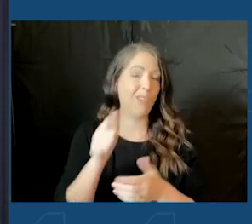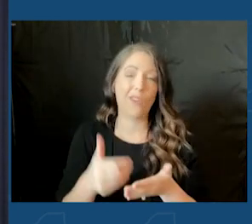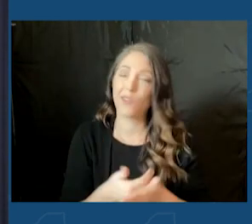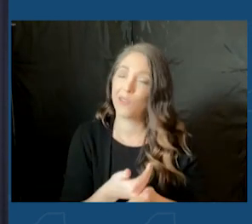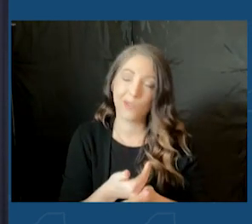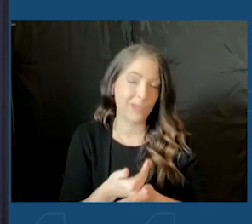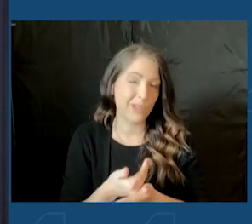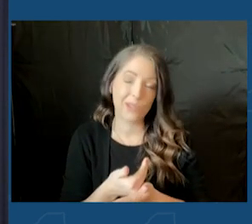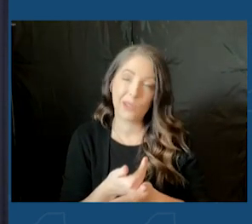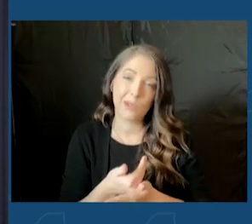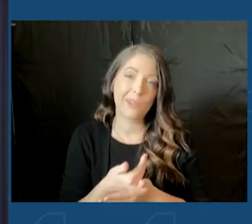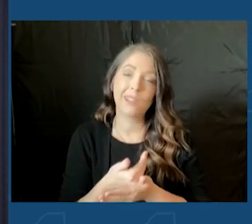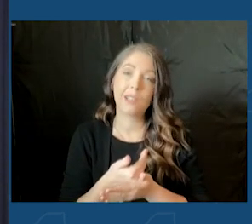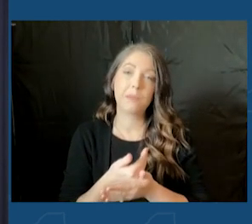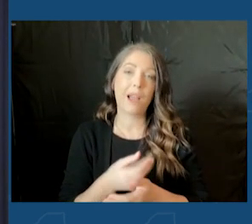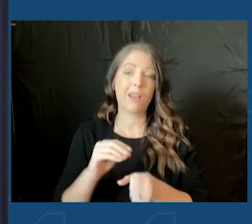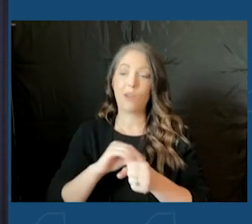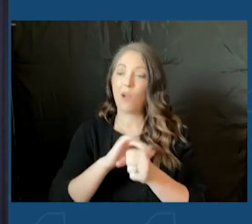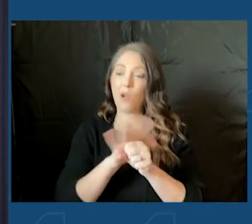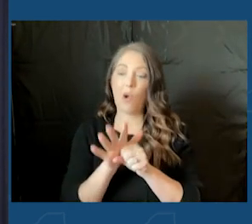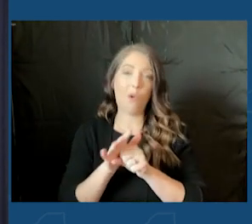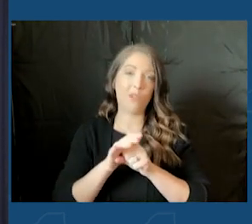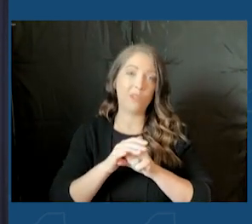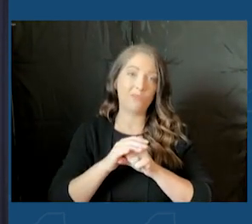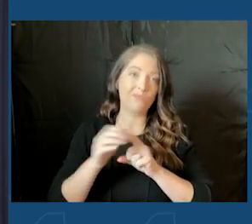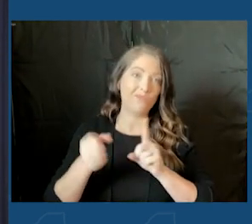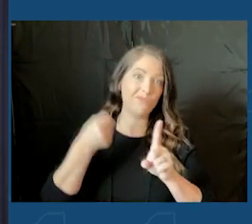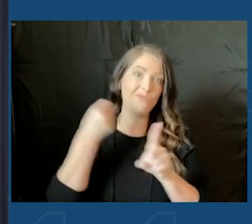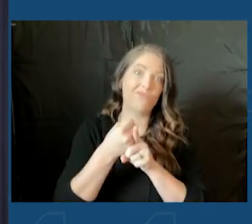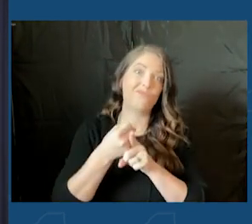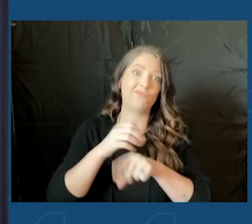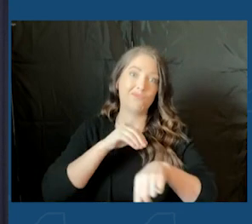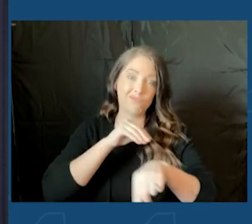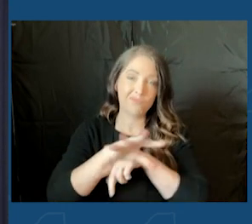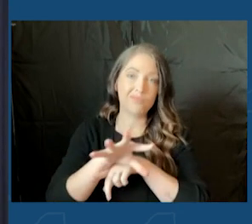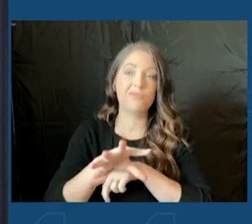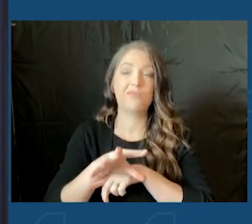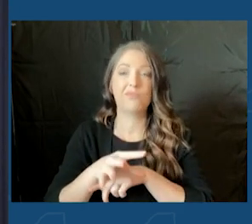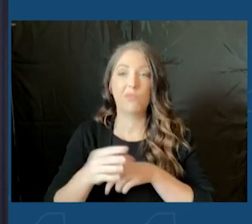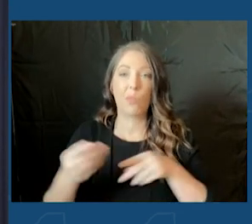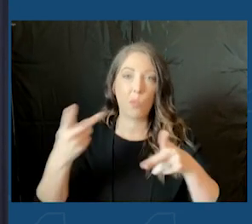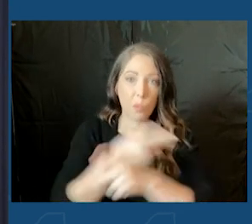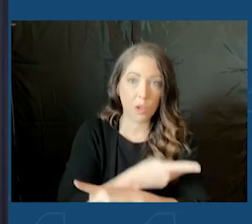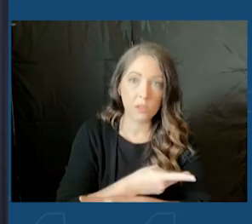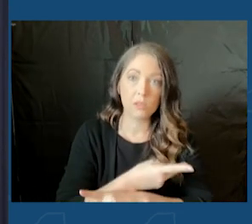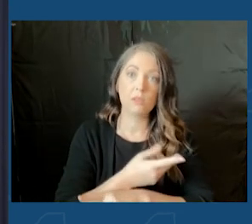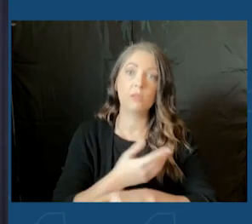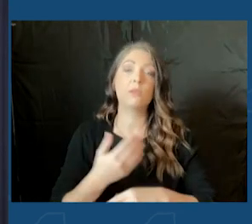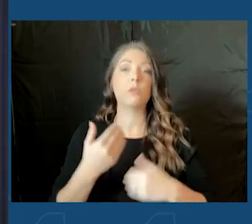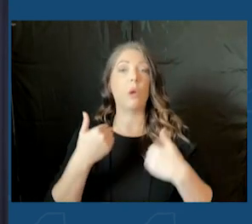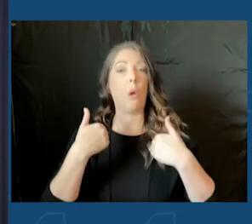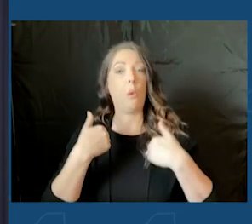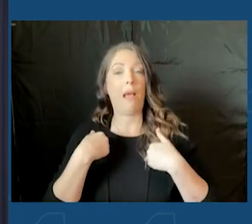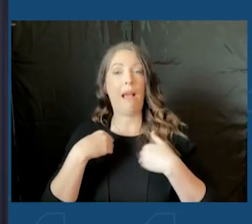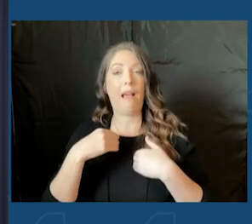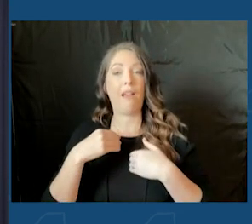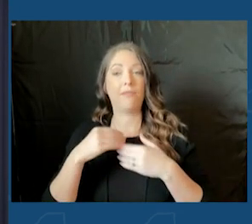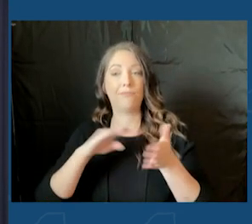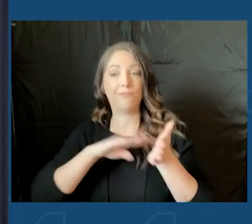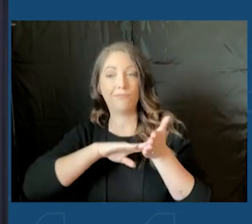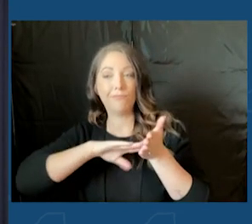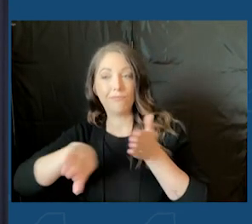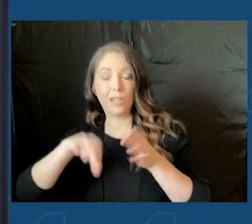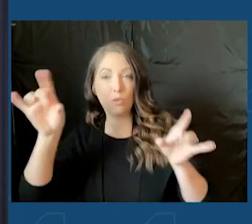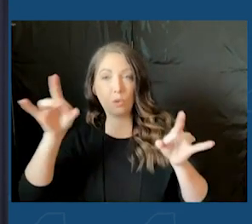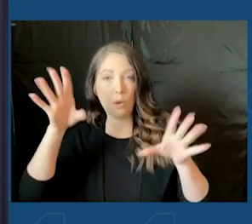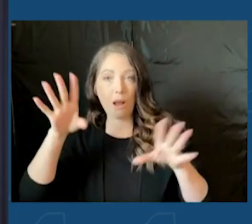have been exacerbated by the COVID-19 pandemic. We have an eviction crisis, we have a foreclosure crisis, we have